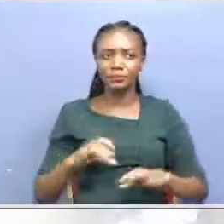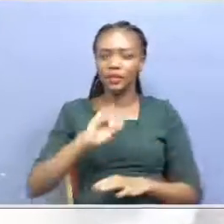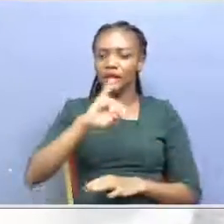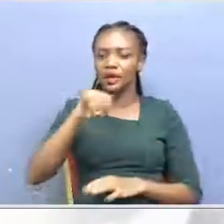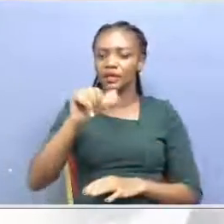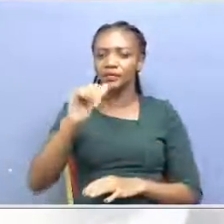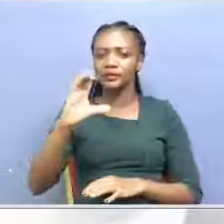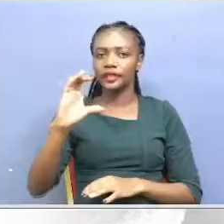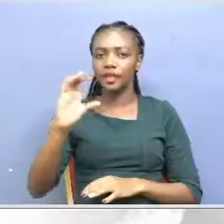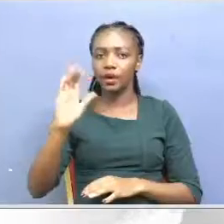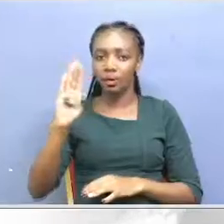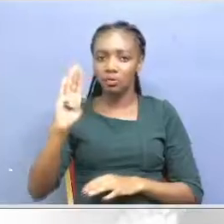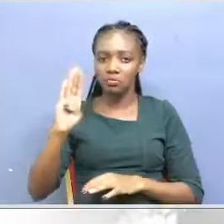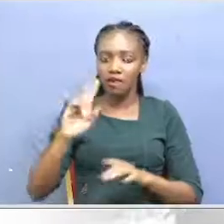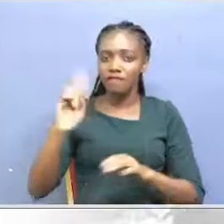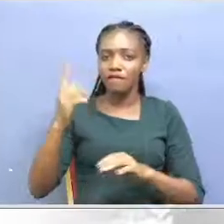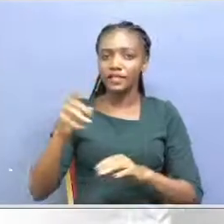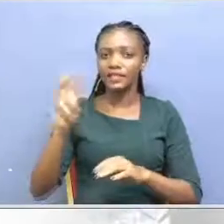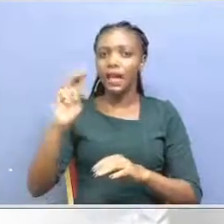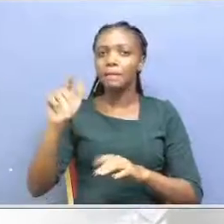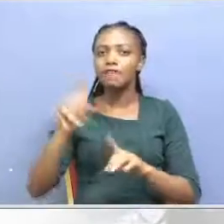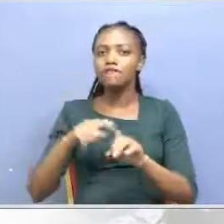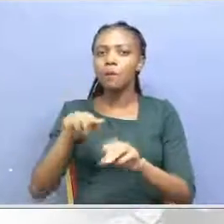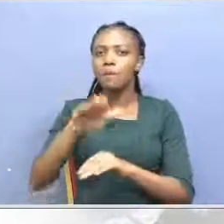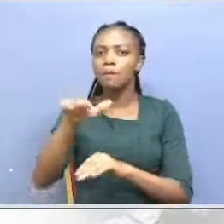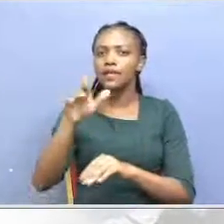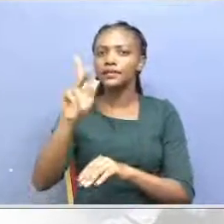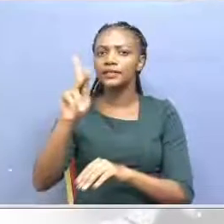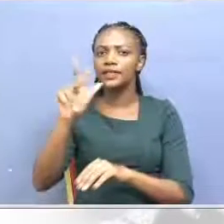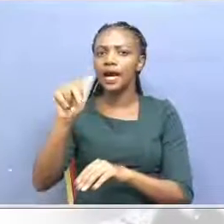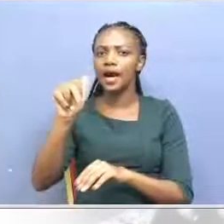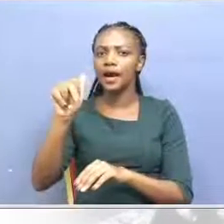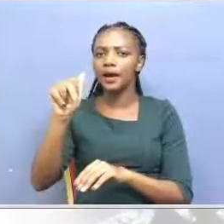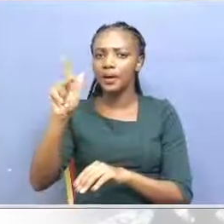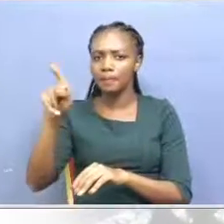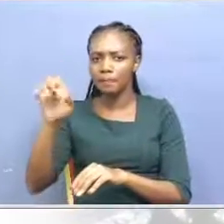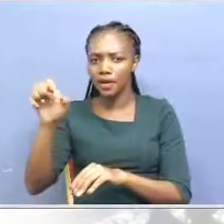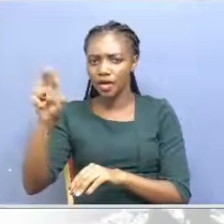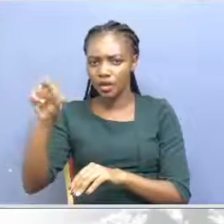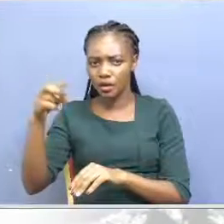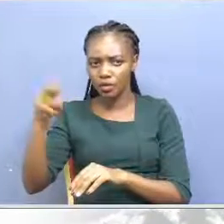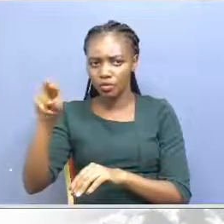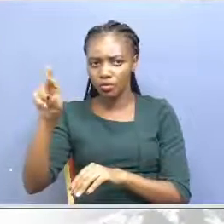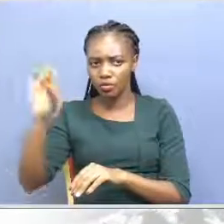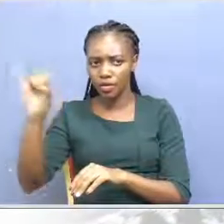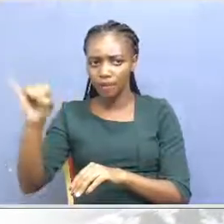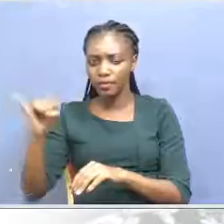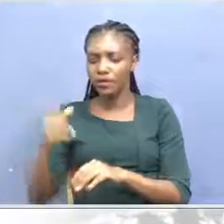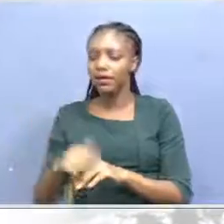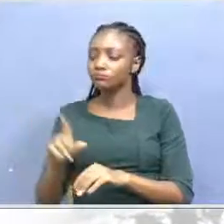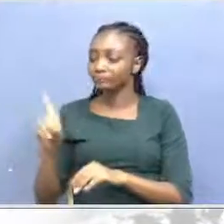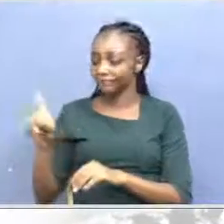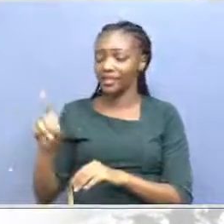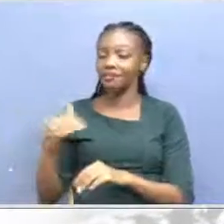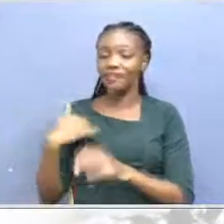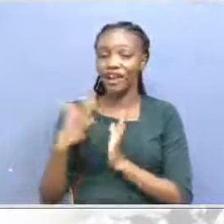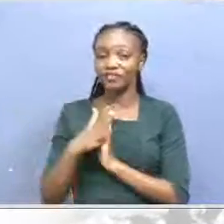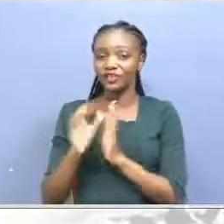MP from Kapenguria in 1963, is one of those who met Kibaki during the pre-independence